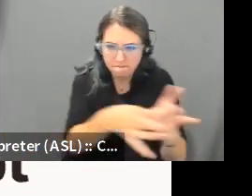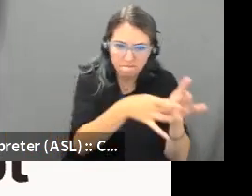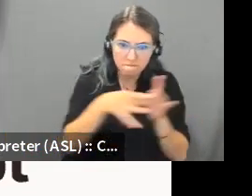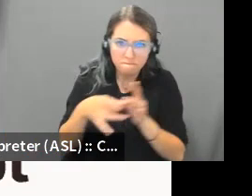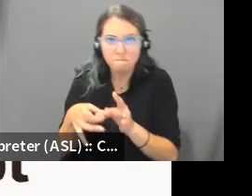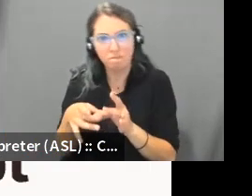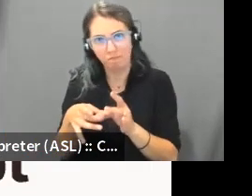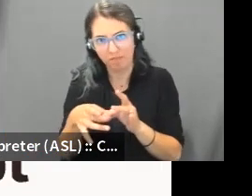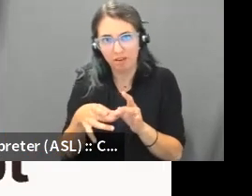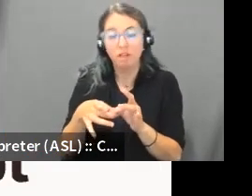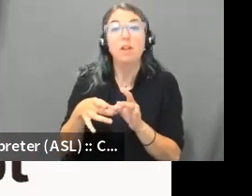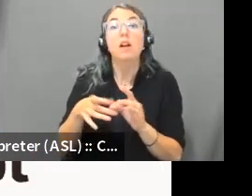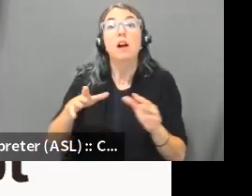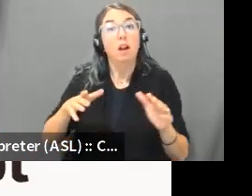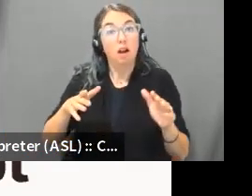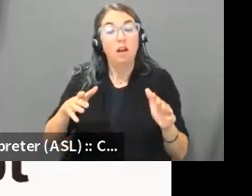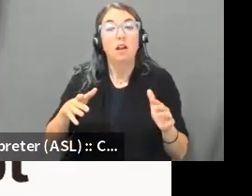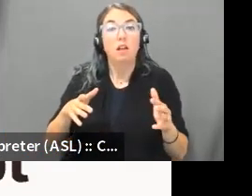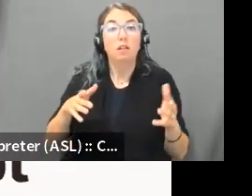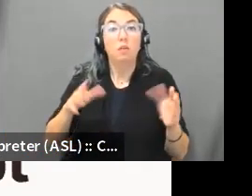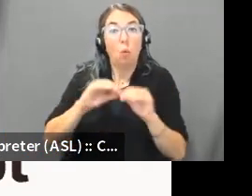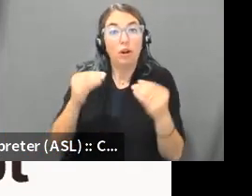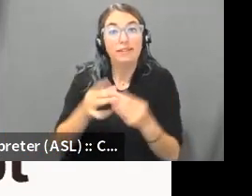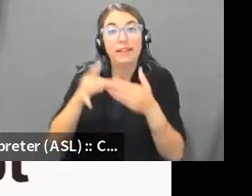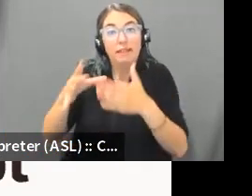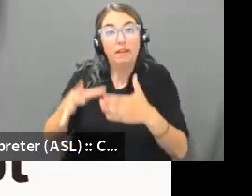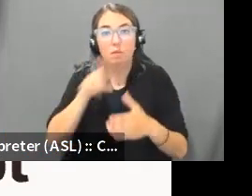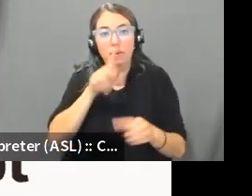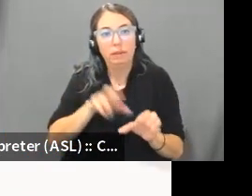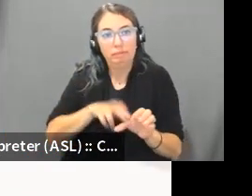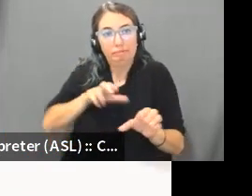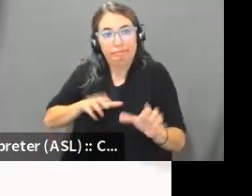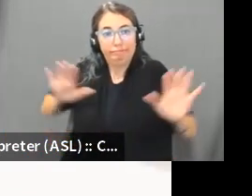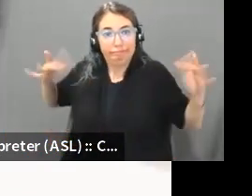up facilitating the space and guiding the conversations each month.